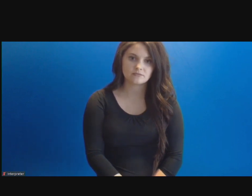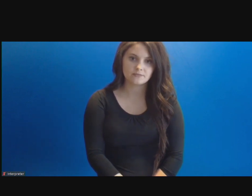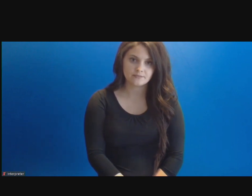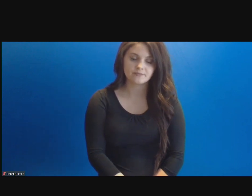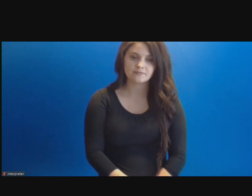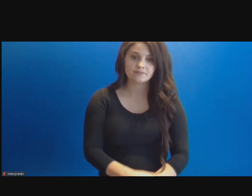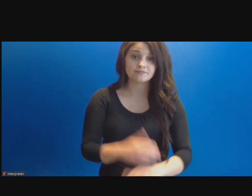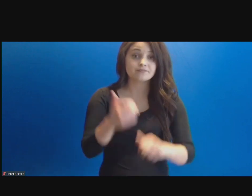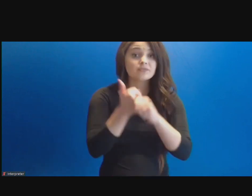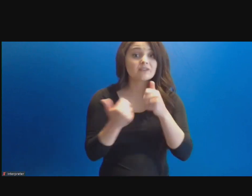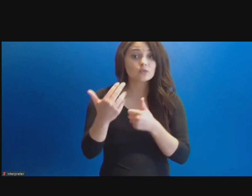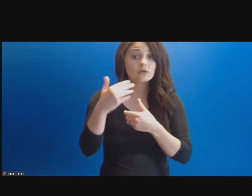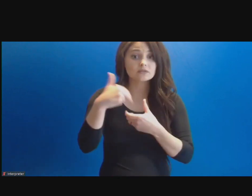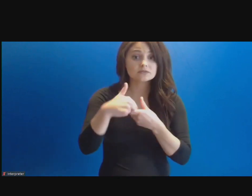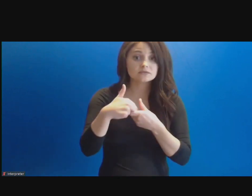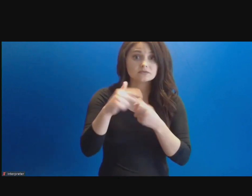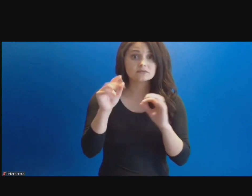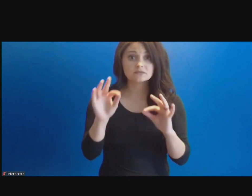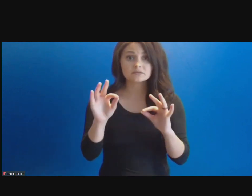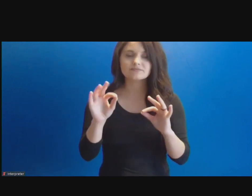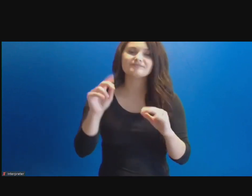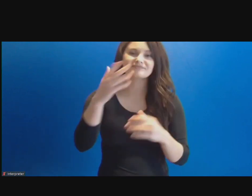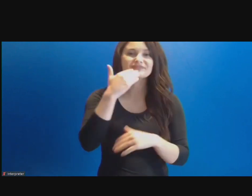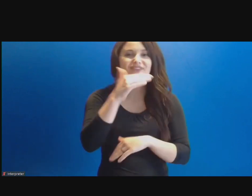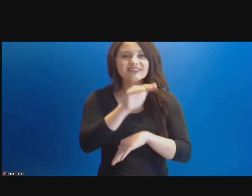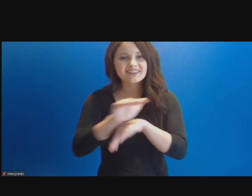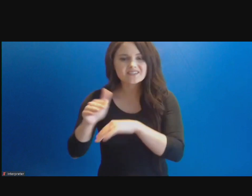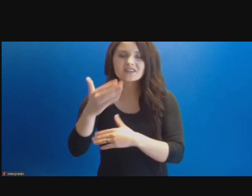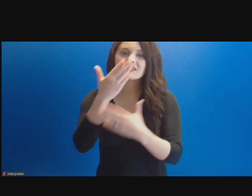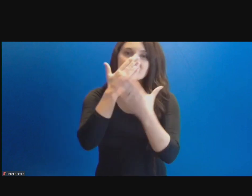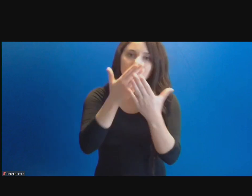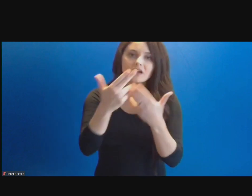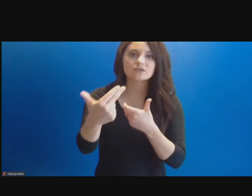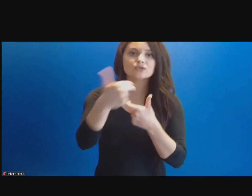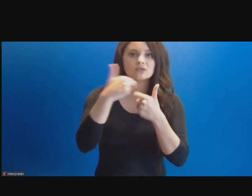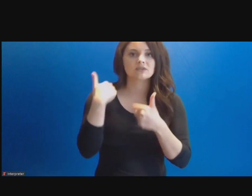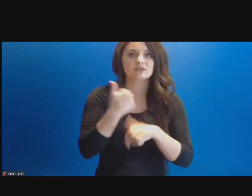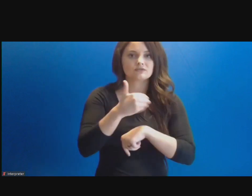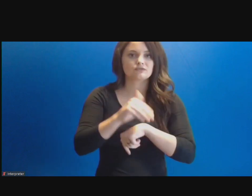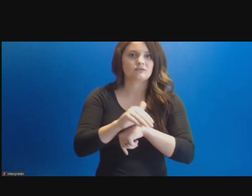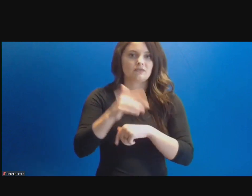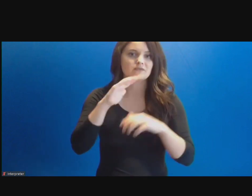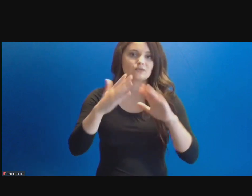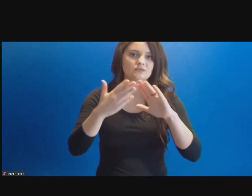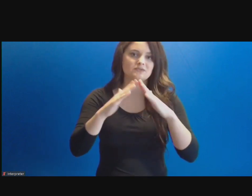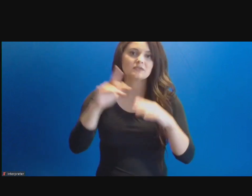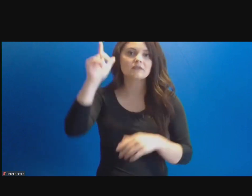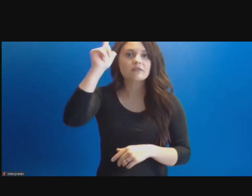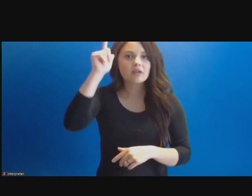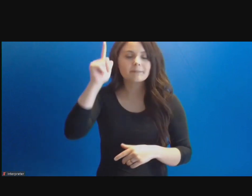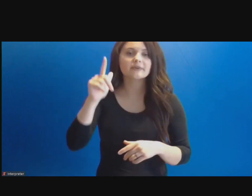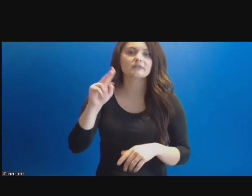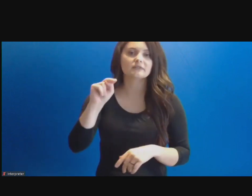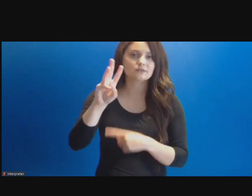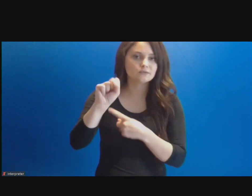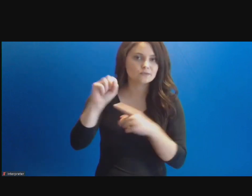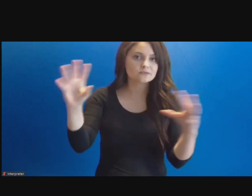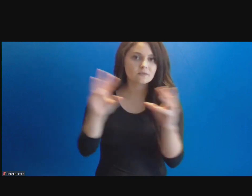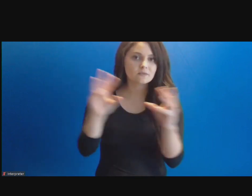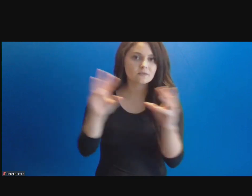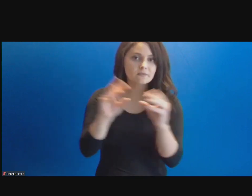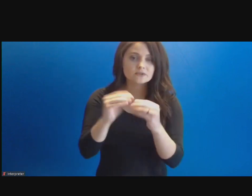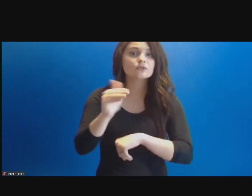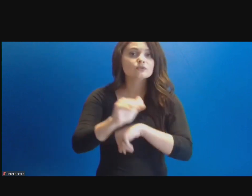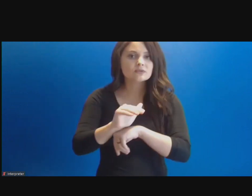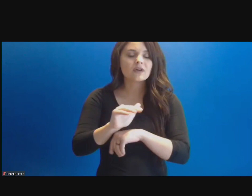Okay, is everybody on? Okay, good evening and thank you for joining us for the City of Lubbock news conference. Tonight we're going to bring